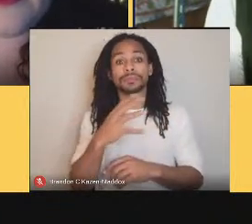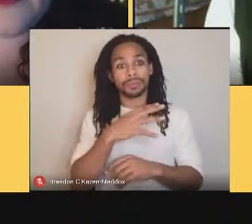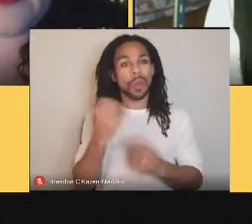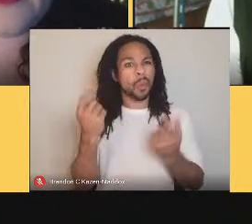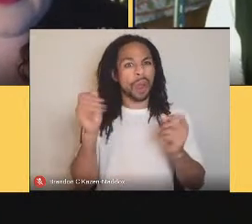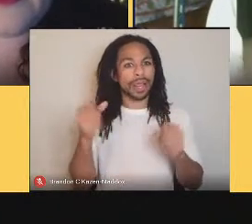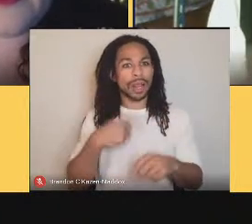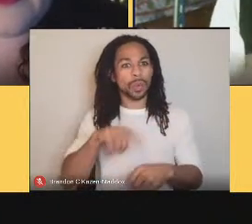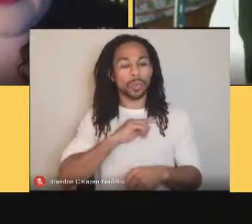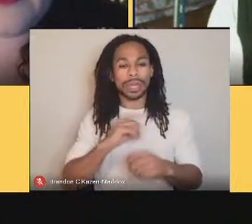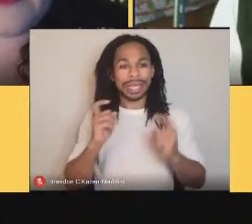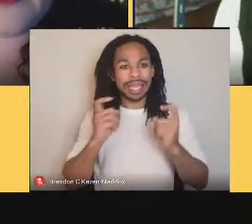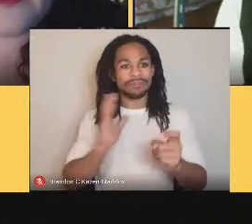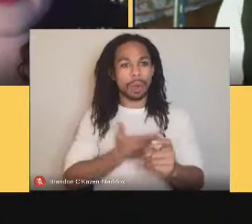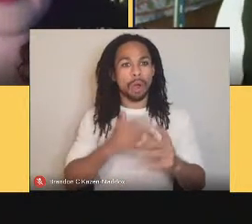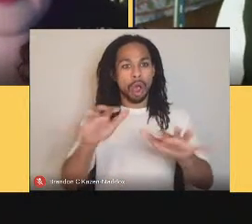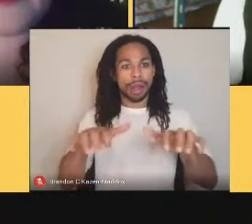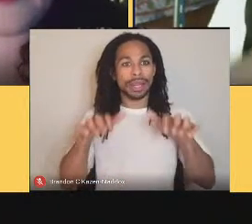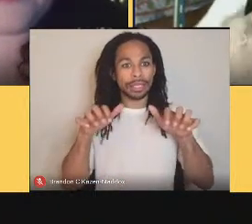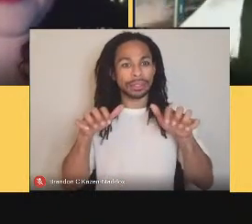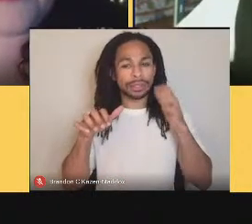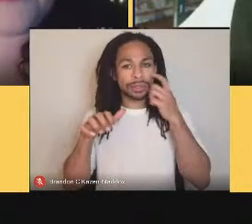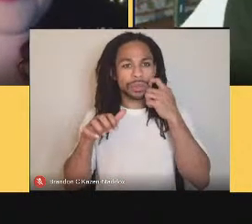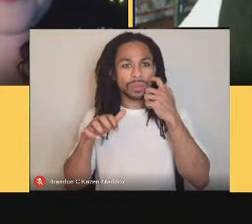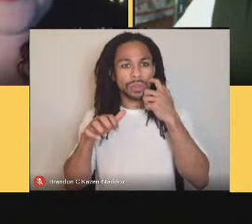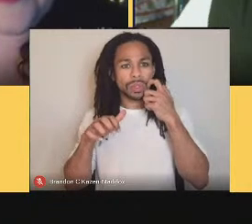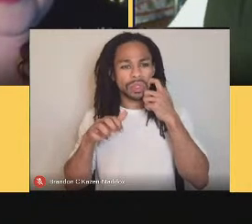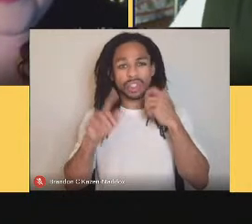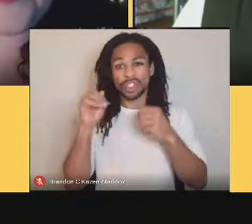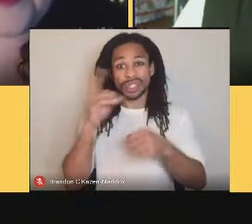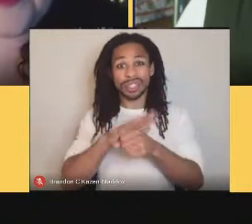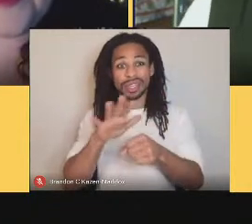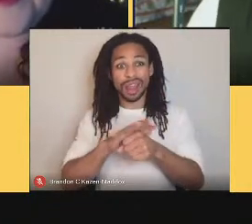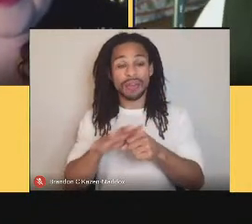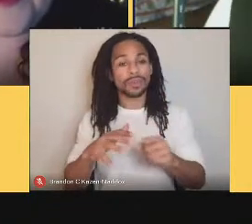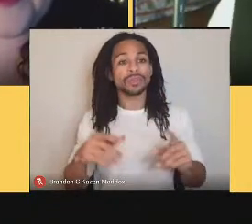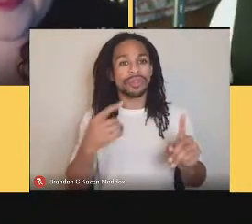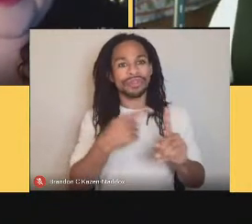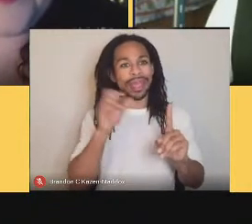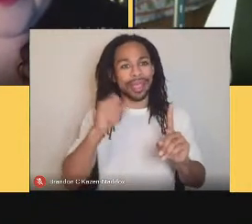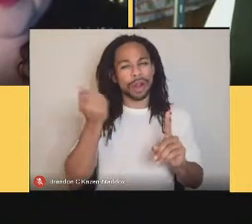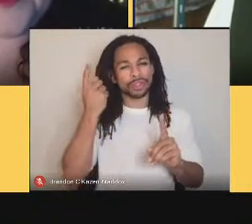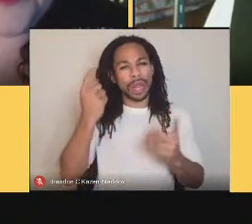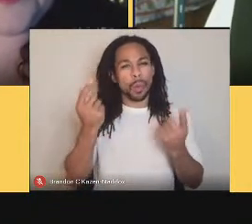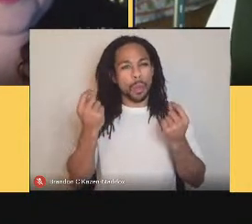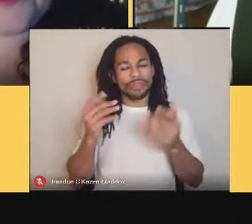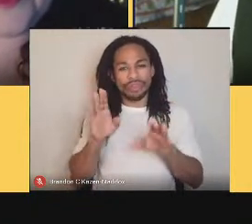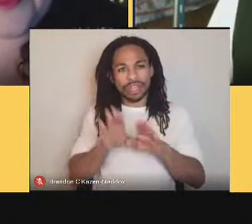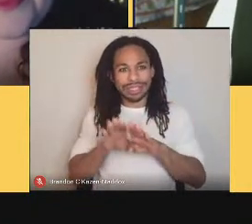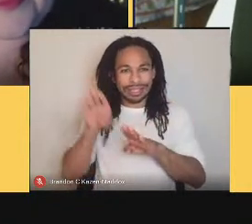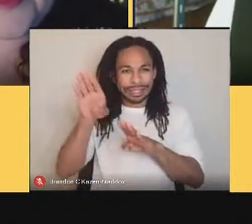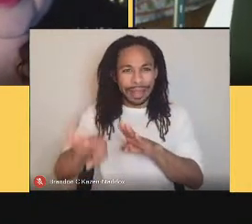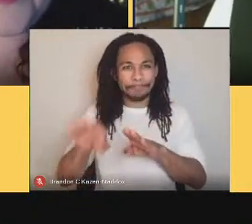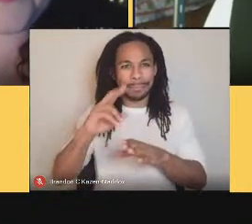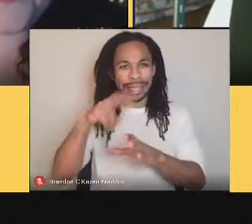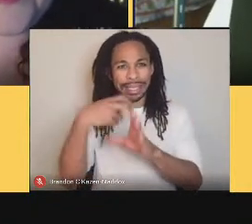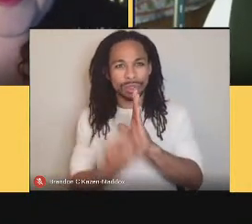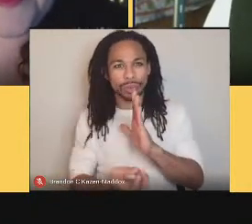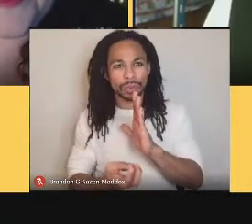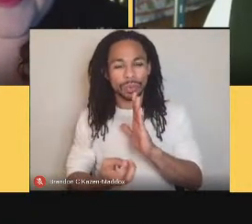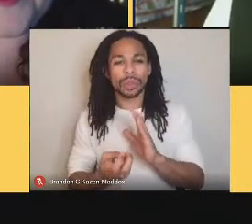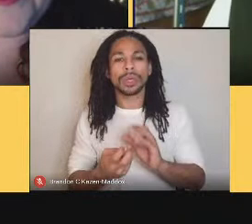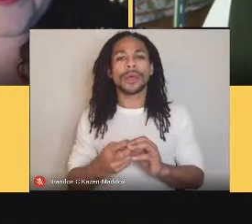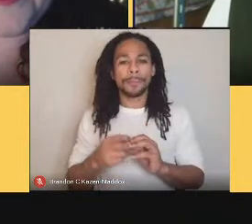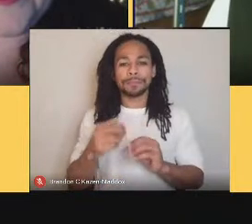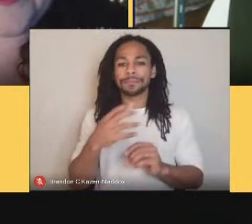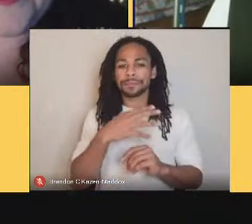audience clued in on just enough so they kind of know what world they're stepping into? You know, if you took the Valence theme and put that in front of Swiss and Lali and got Swiss and